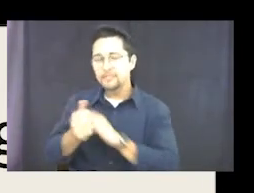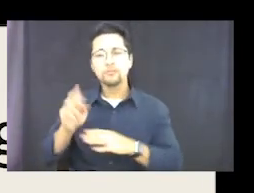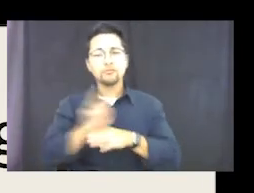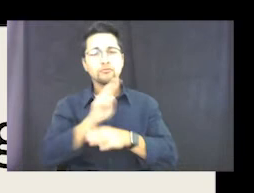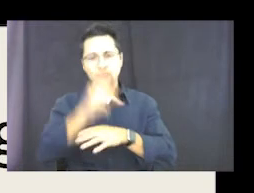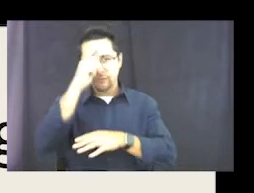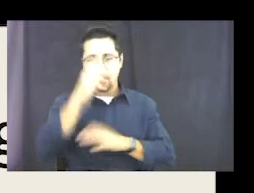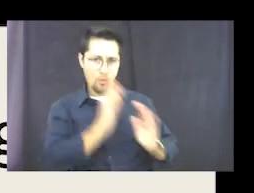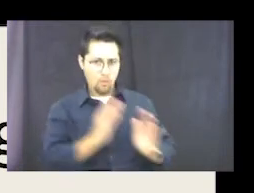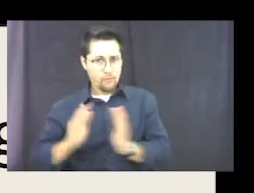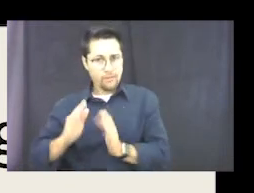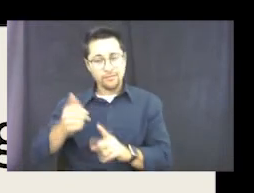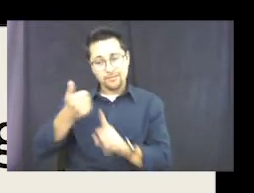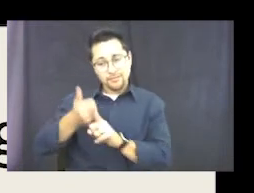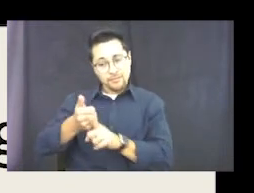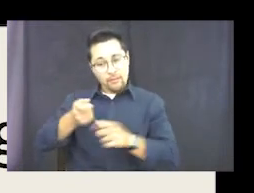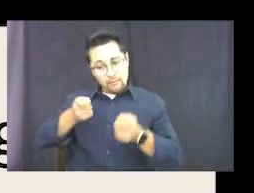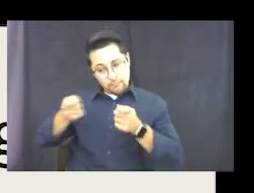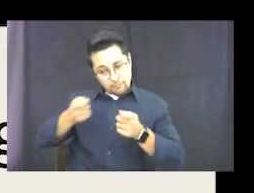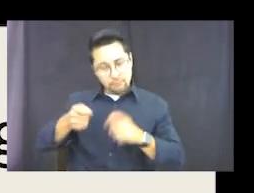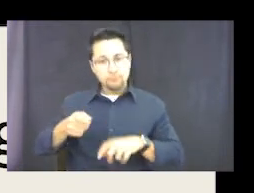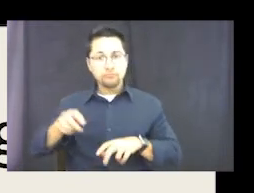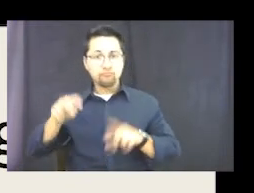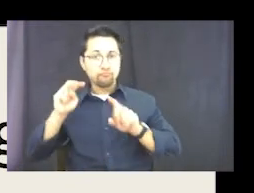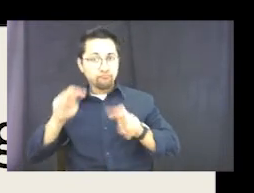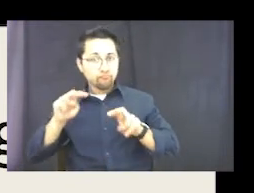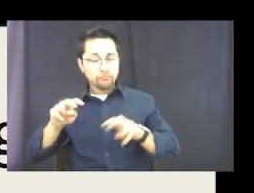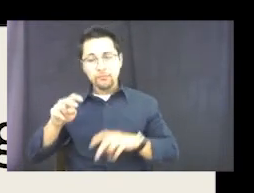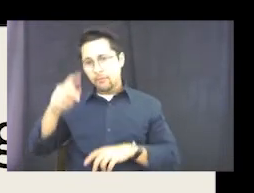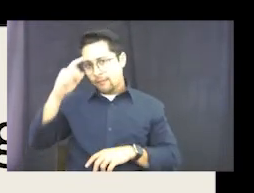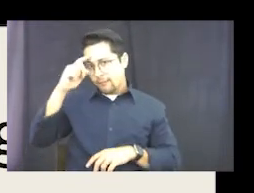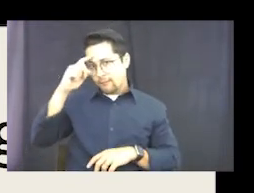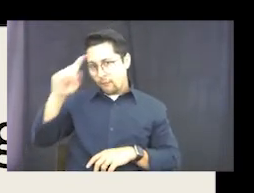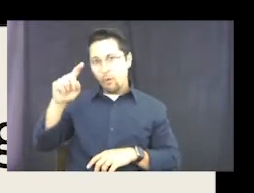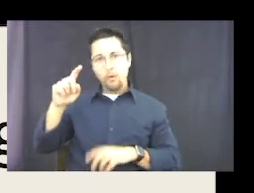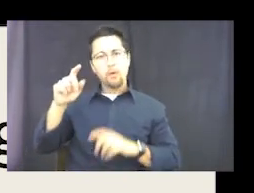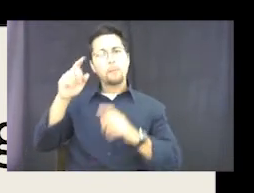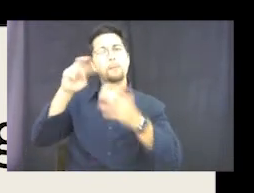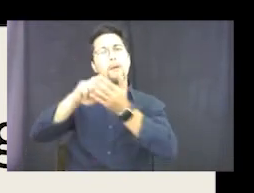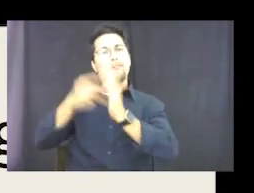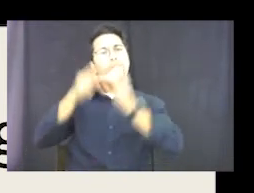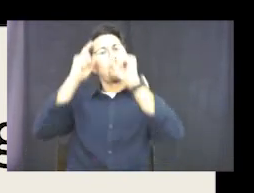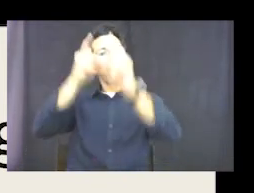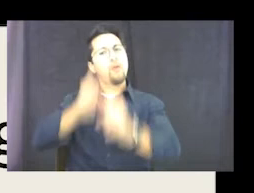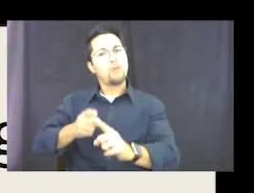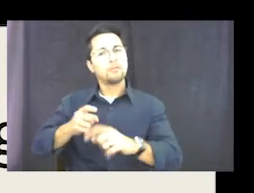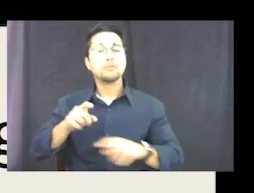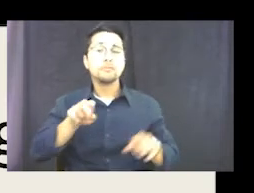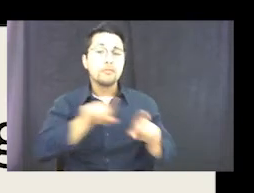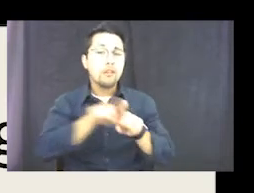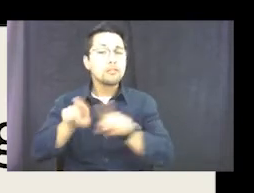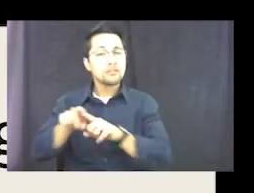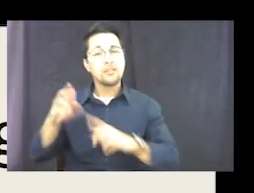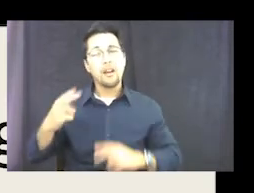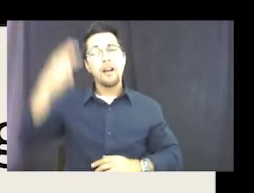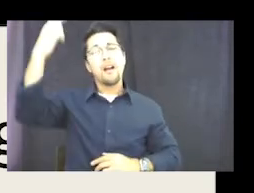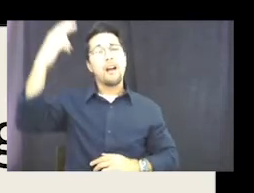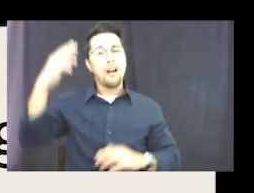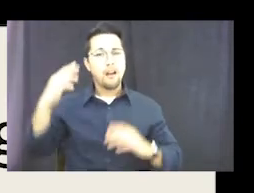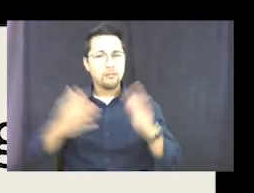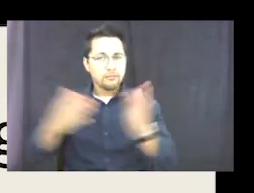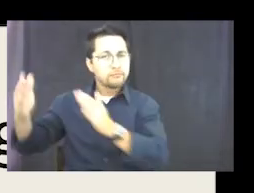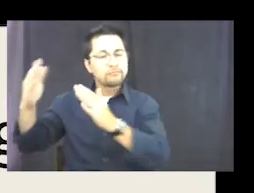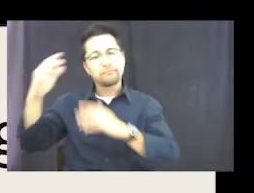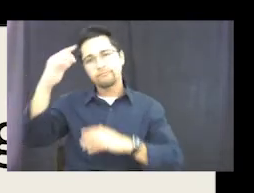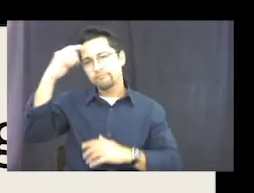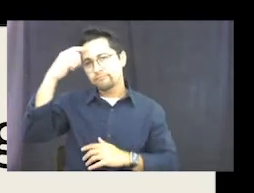organize, self-monitor, control, and direct one's behavior towards purposeful goals. And it involves the higher-order cognitive processes involved